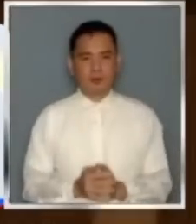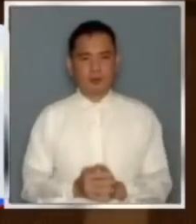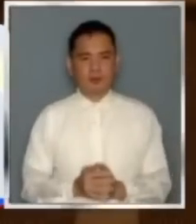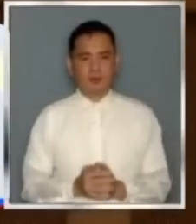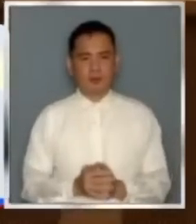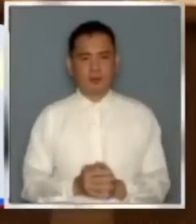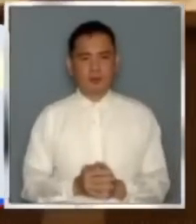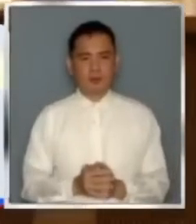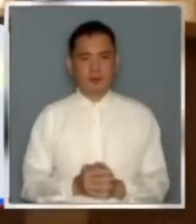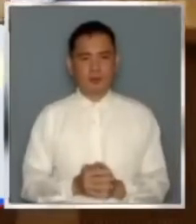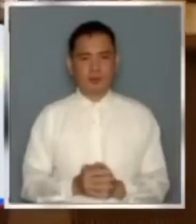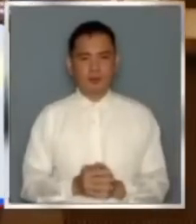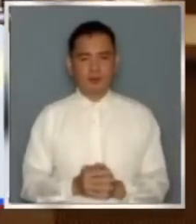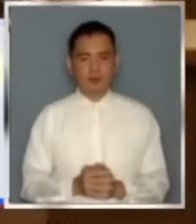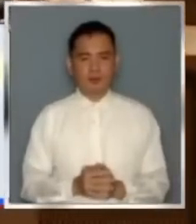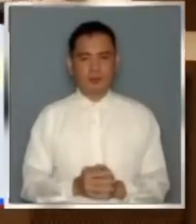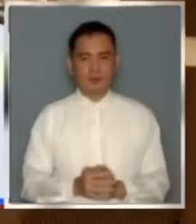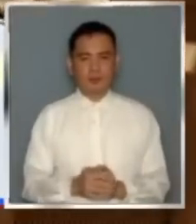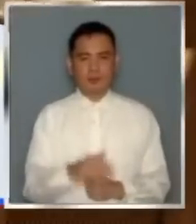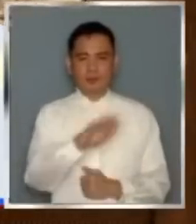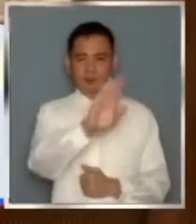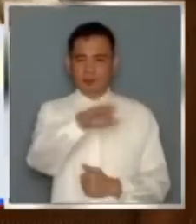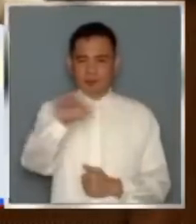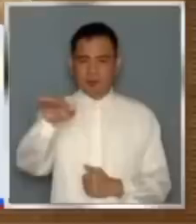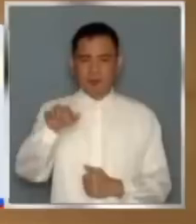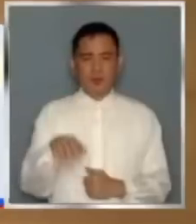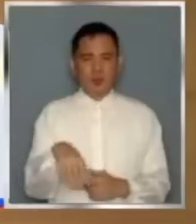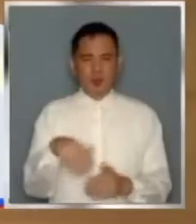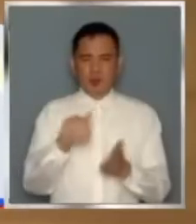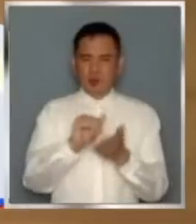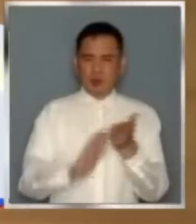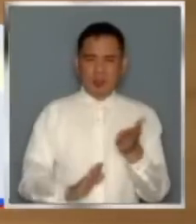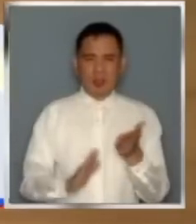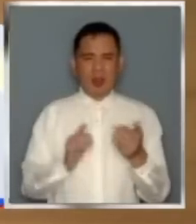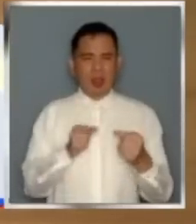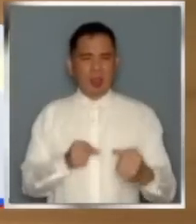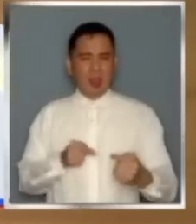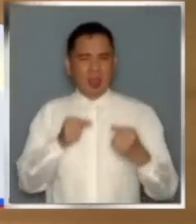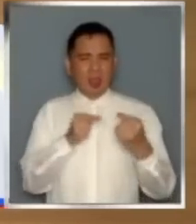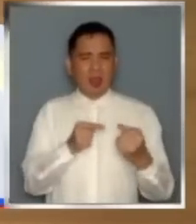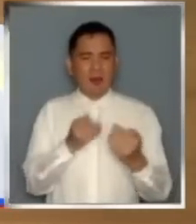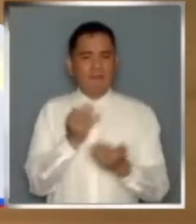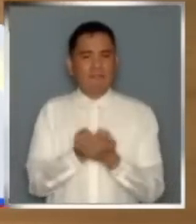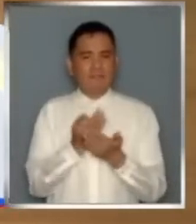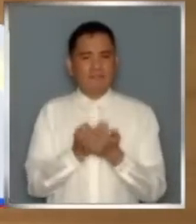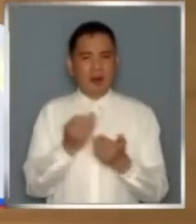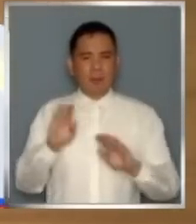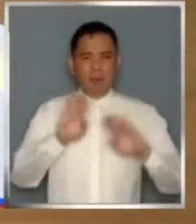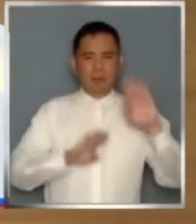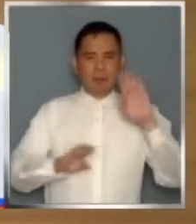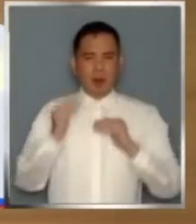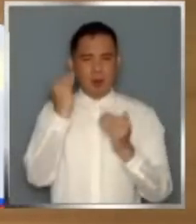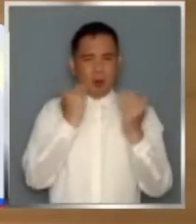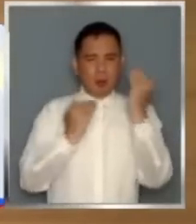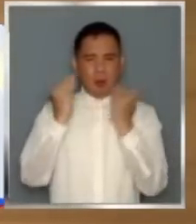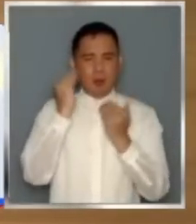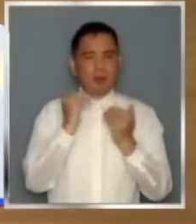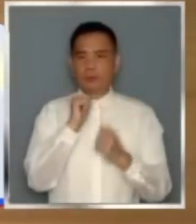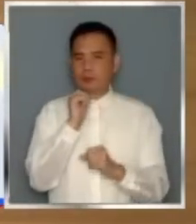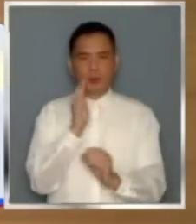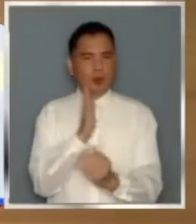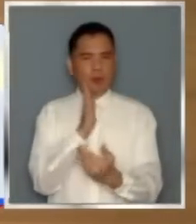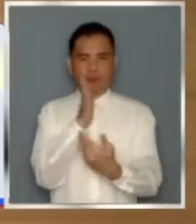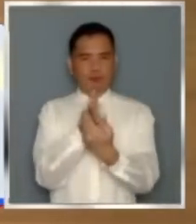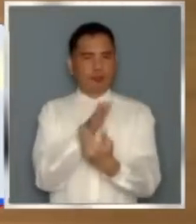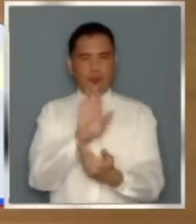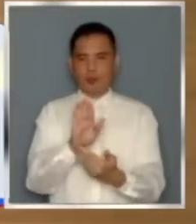We will not let a student's financial constraints be a hindrance to his or her education. We have